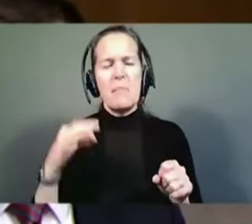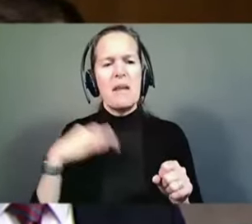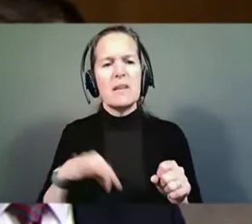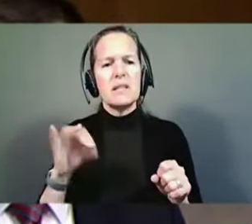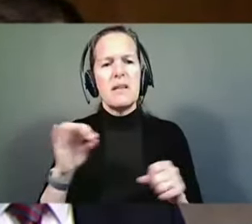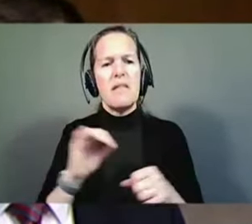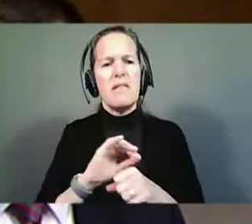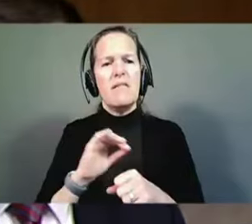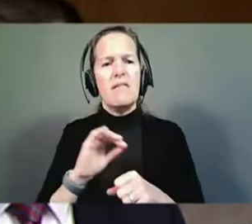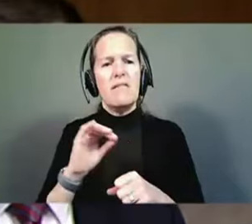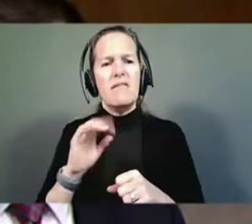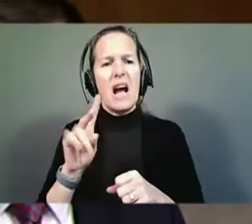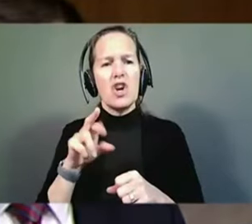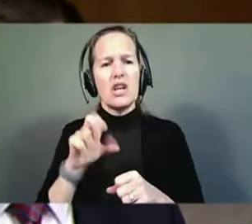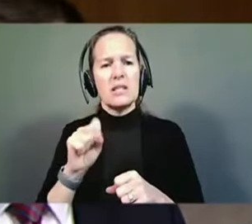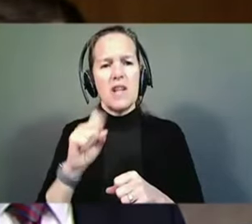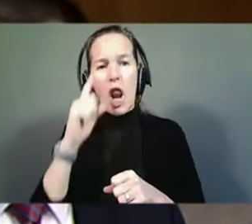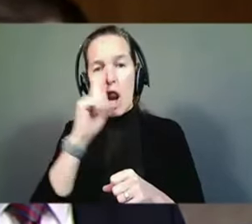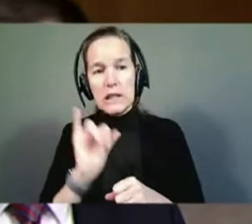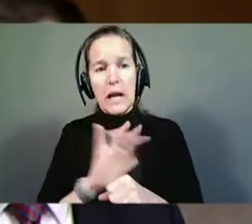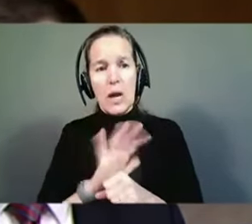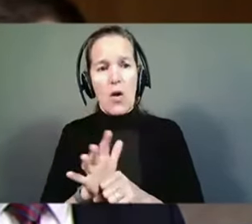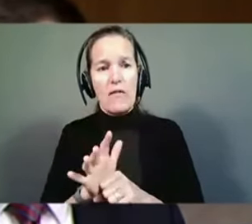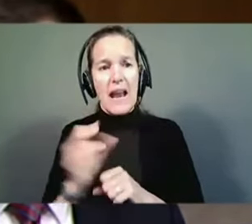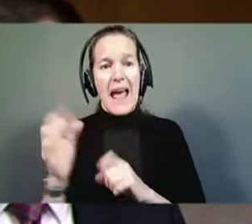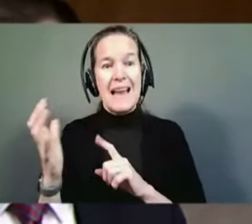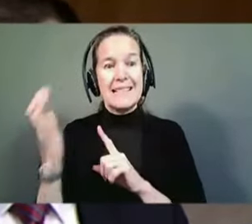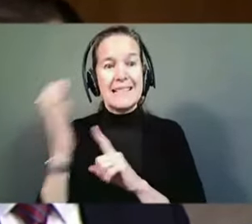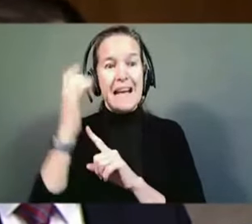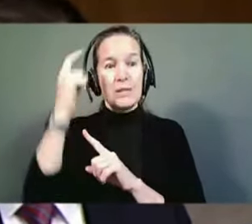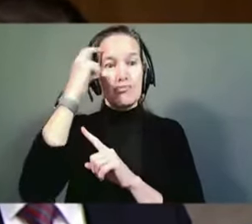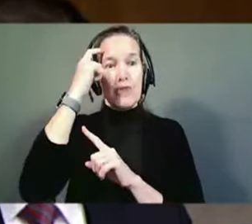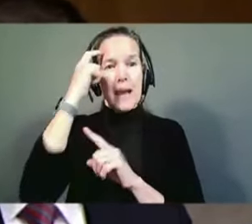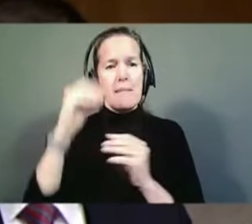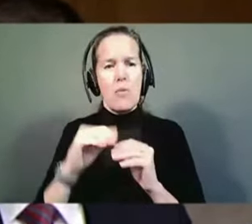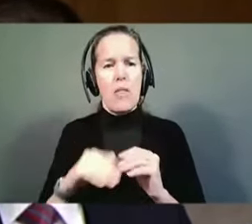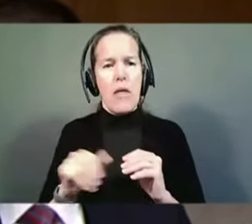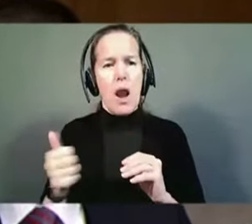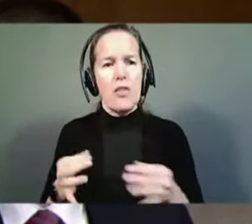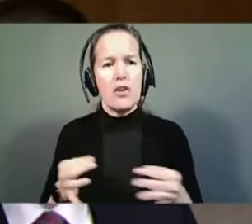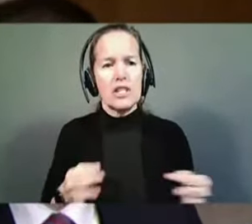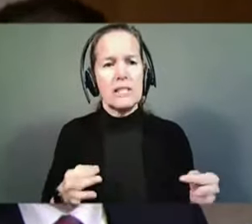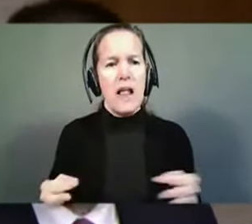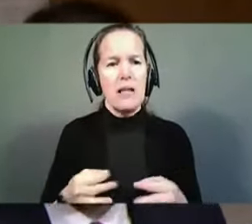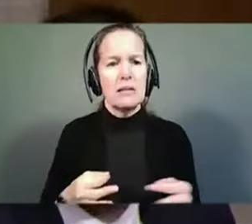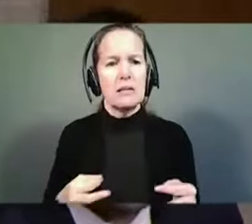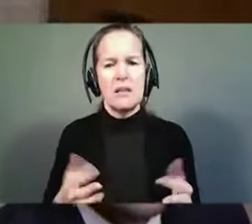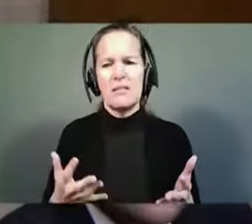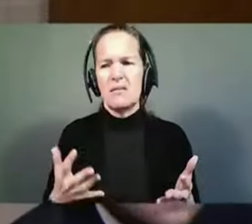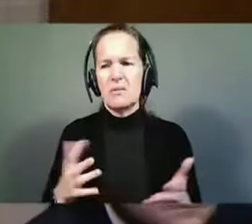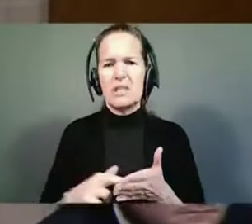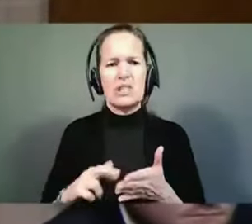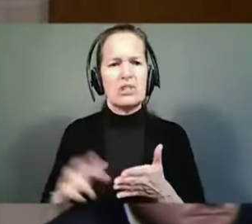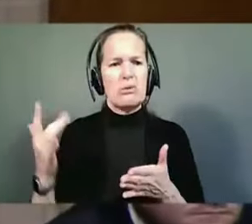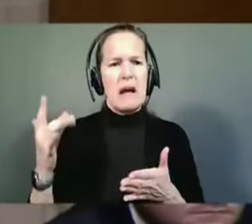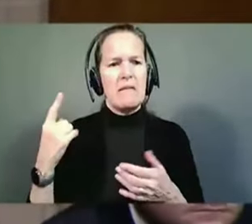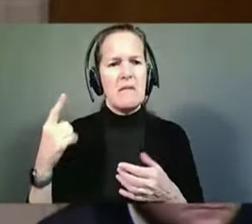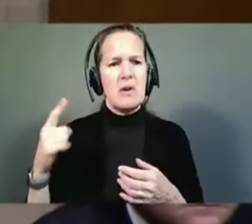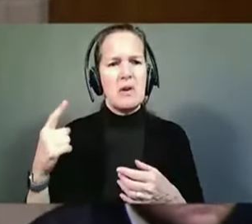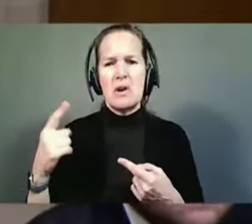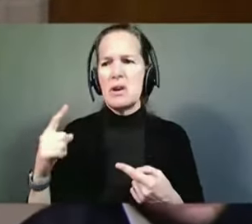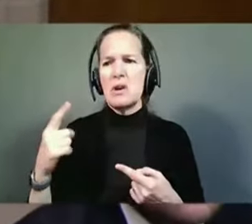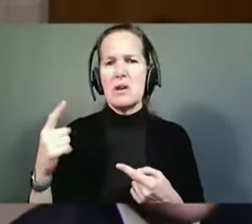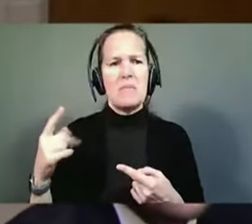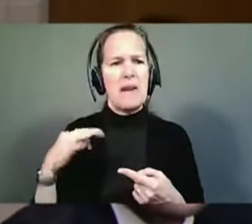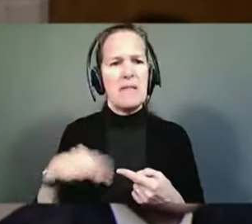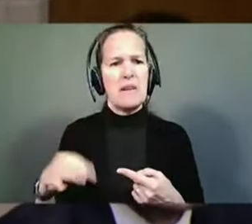COVID, that attacks the brain more over any other cells, what are the benefits of that type of research? People just can't show me what the benefits that